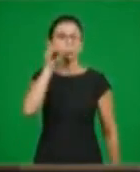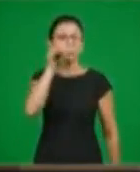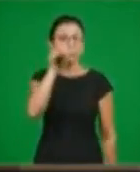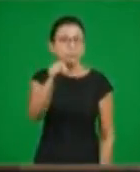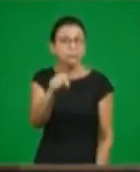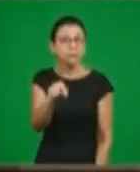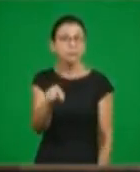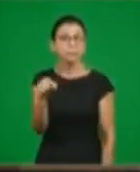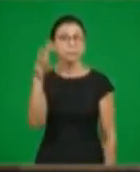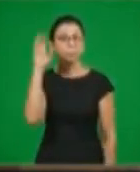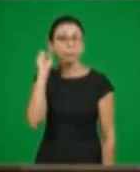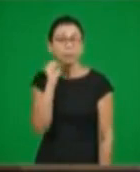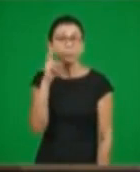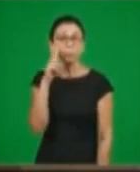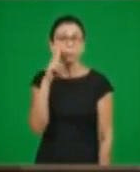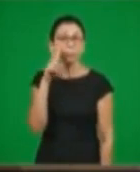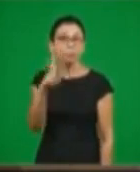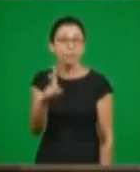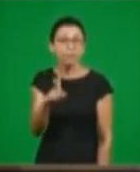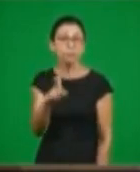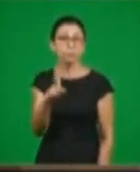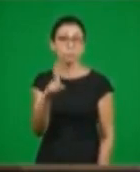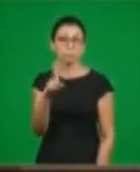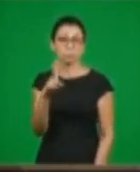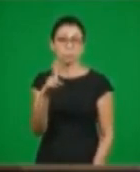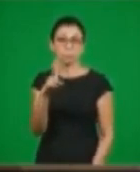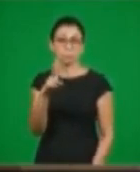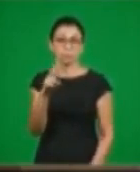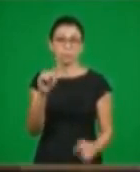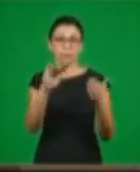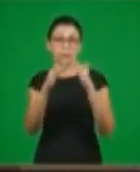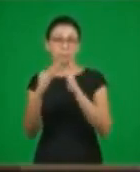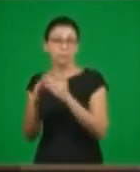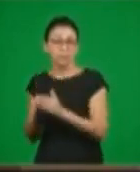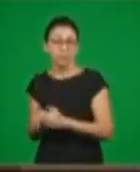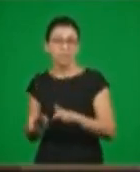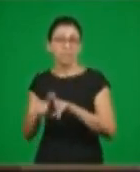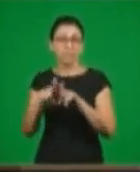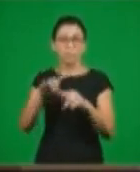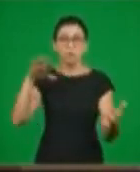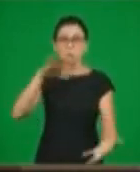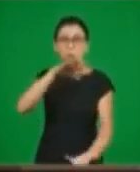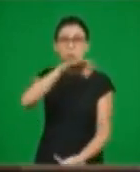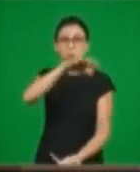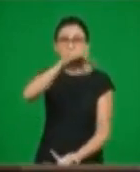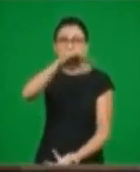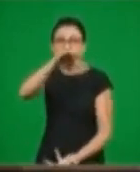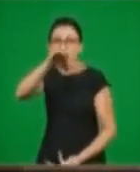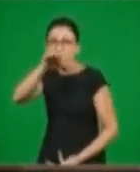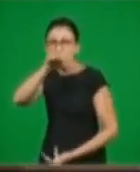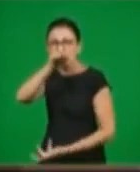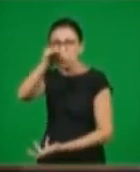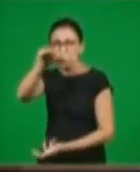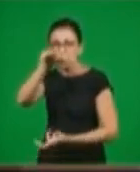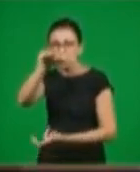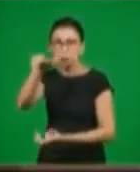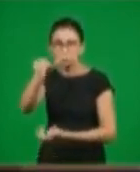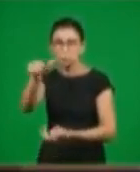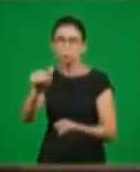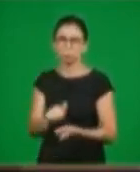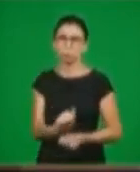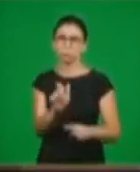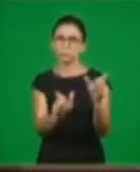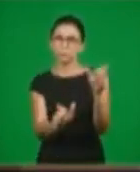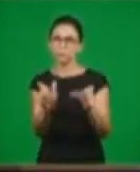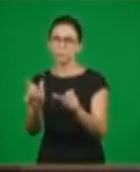that you're right there listening to us, and Hosea in the whole world, and the whole world, into this Hosea that is the whole